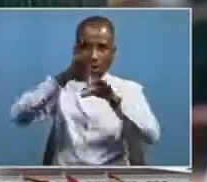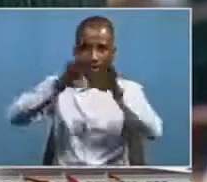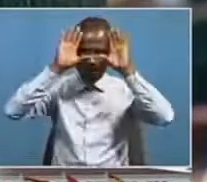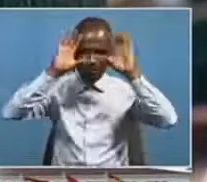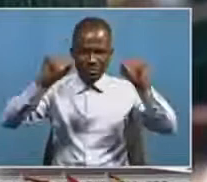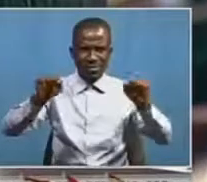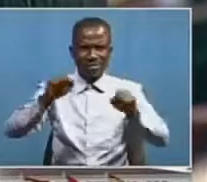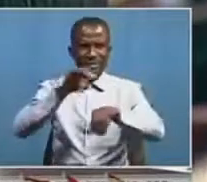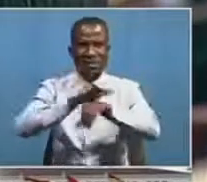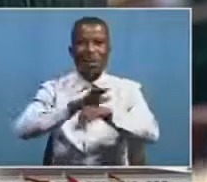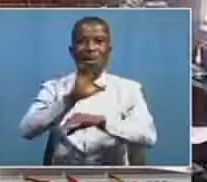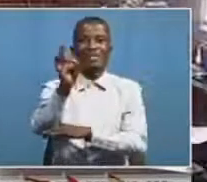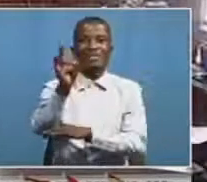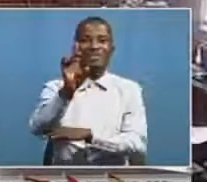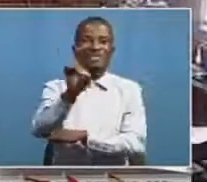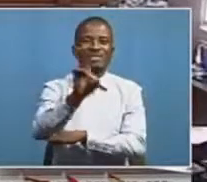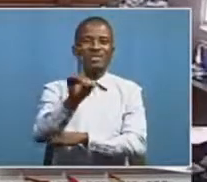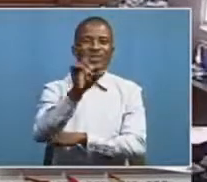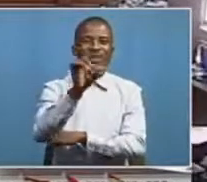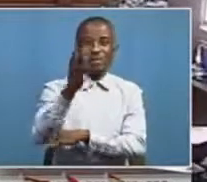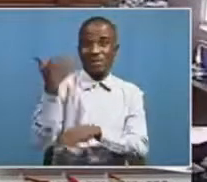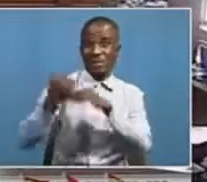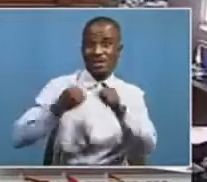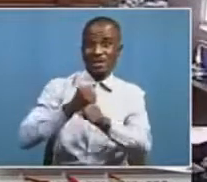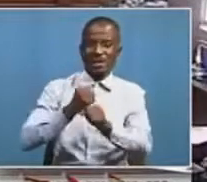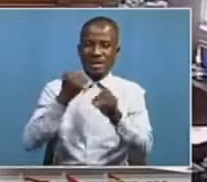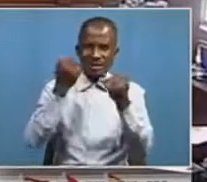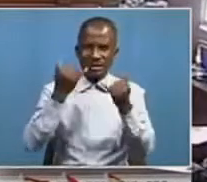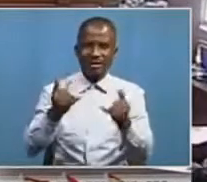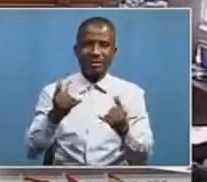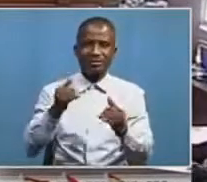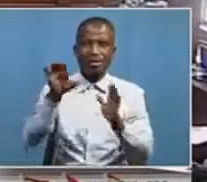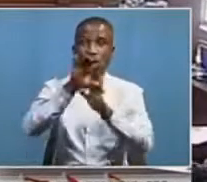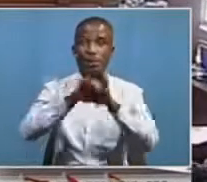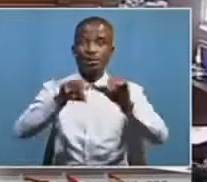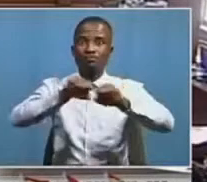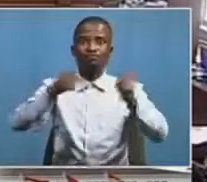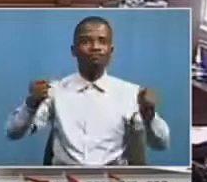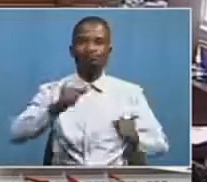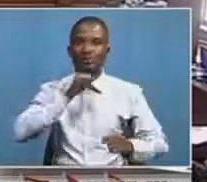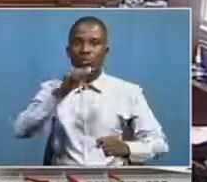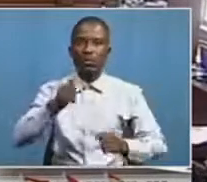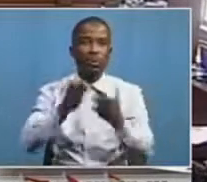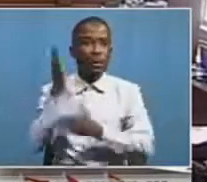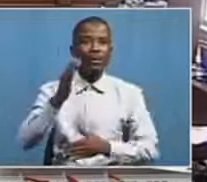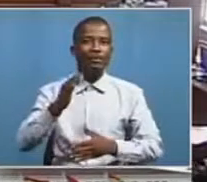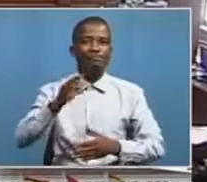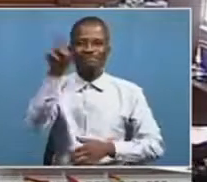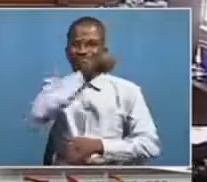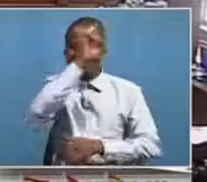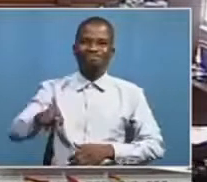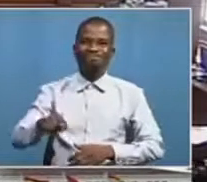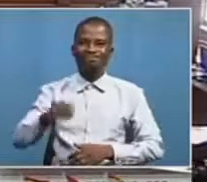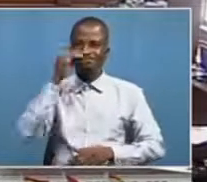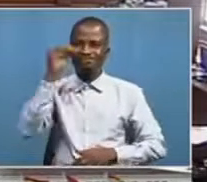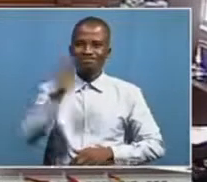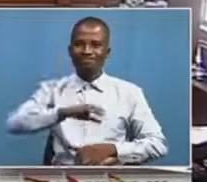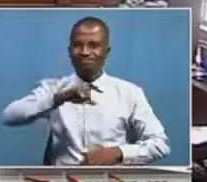held on 7th December 2020 is unconstitutional, null and void, and of no effect